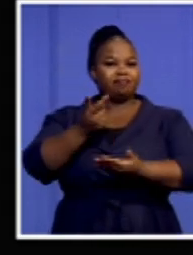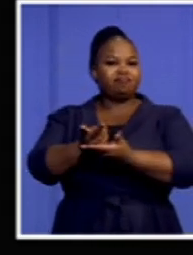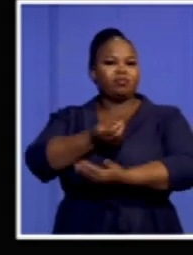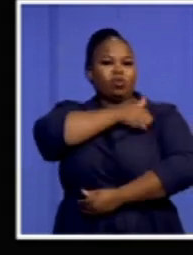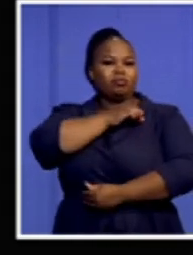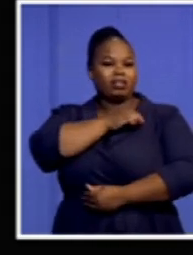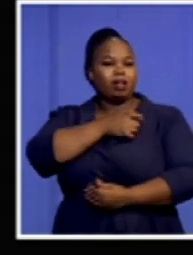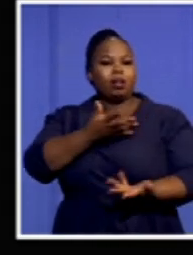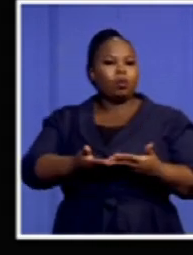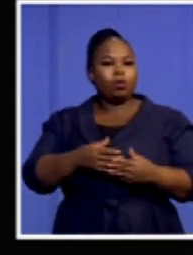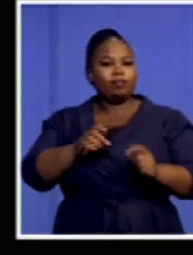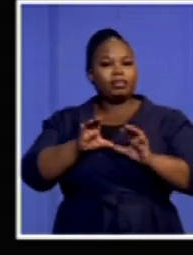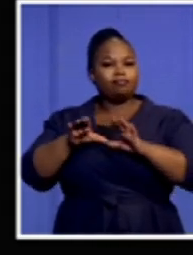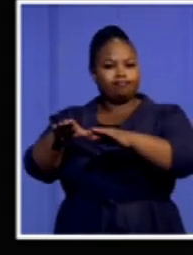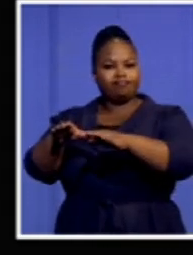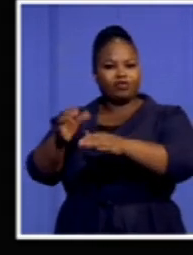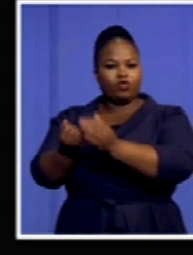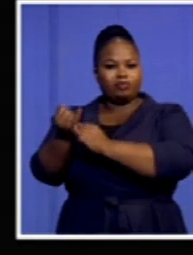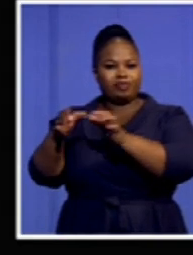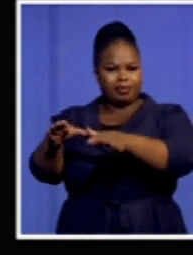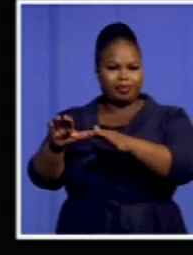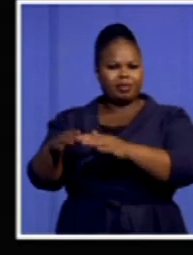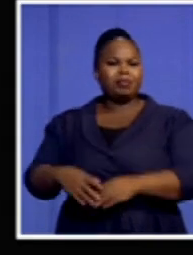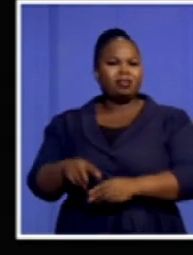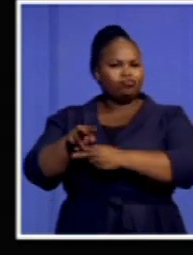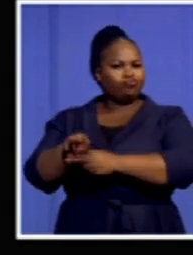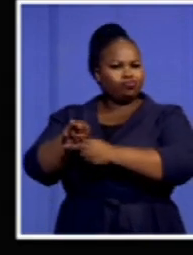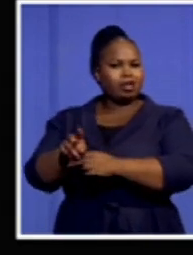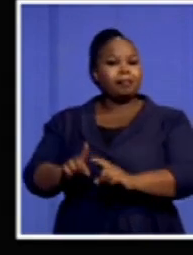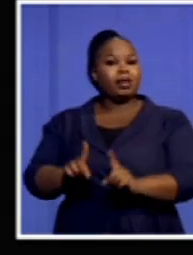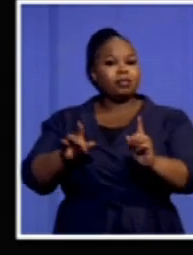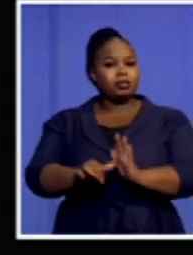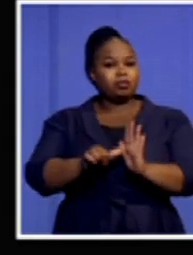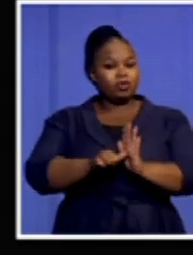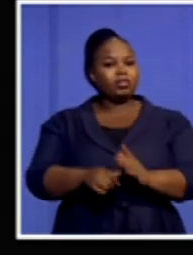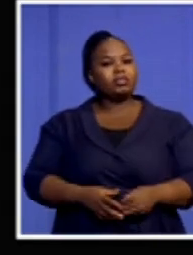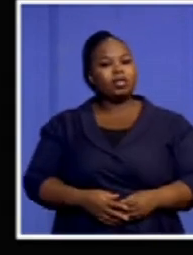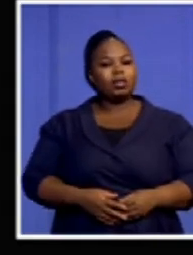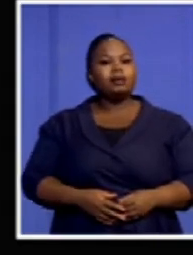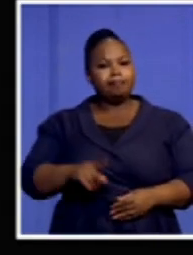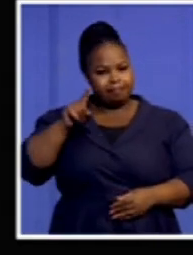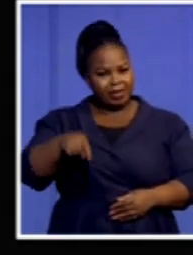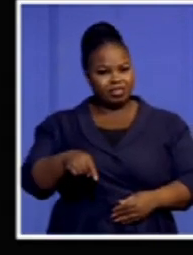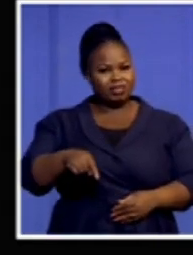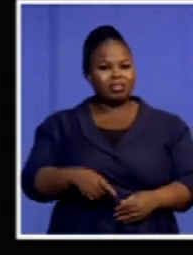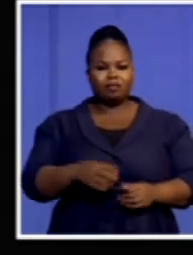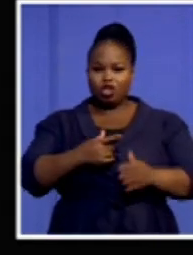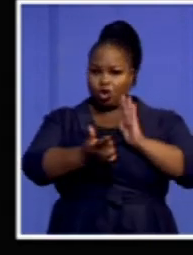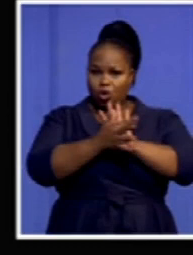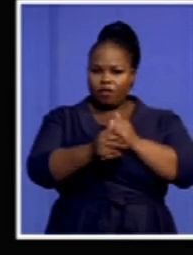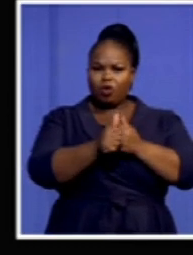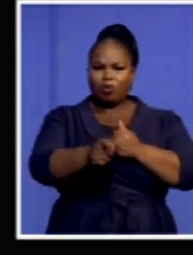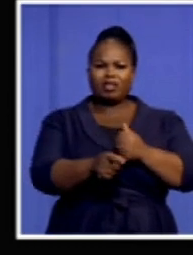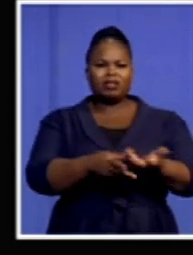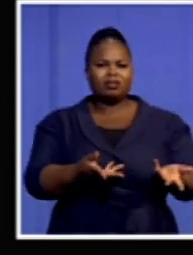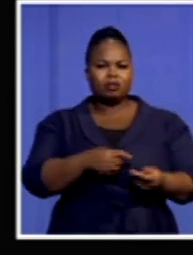site. What is critical is that there has to be authorization by law. So this should not be an